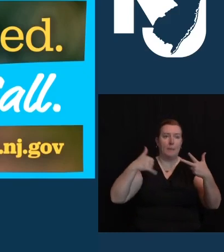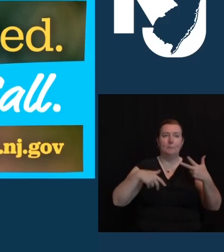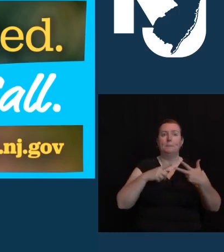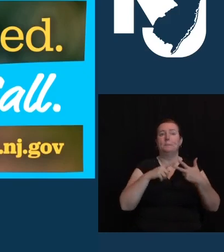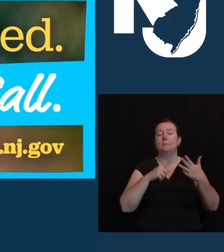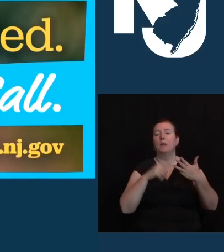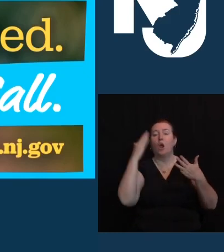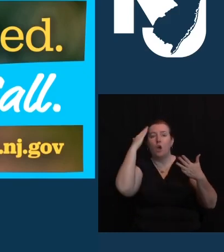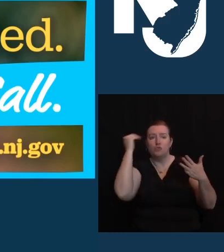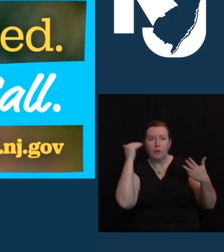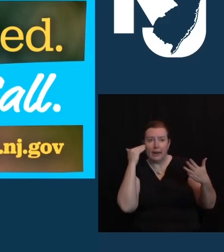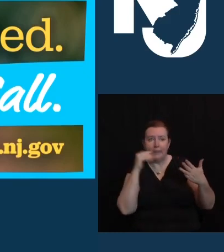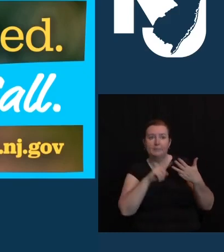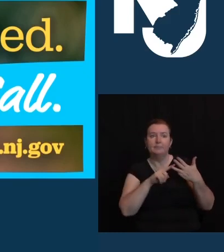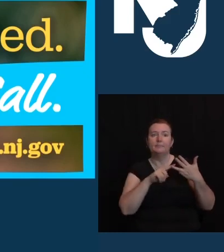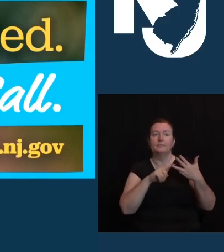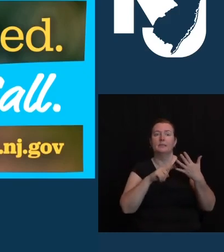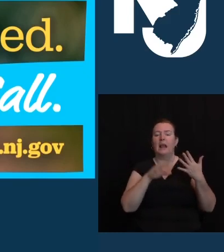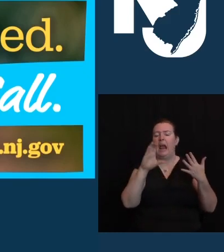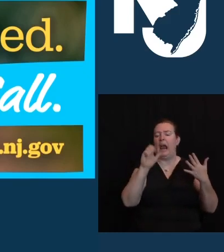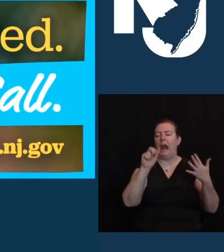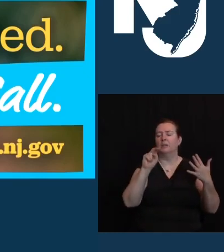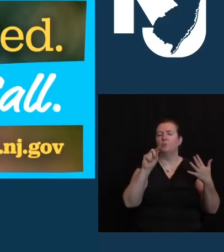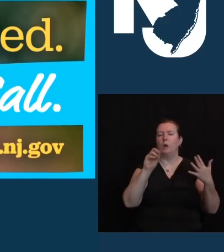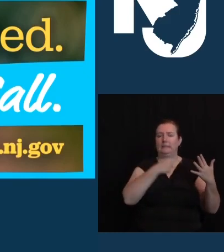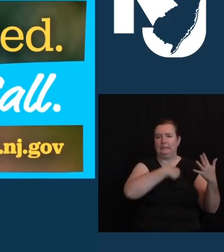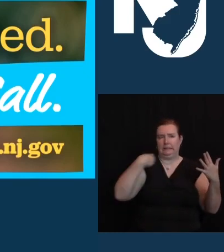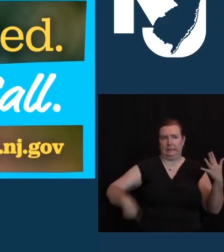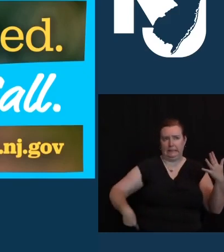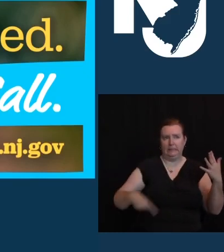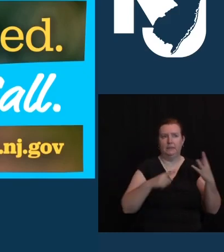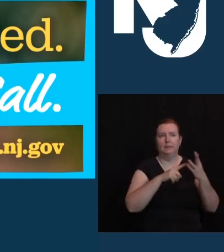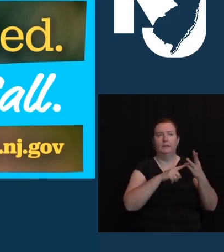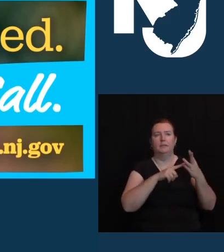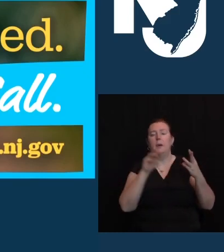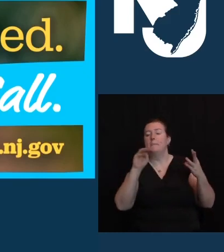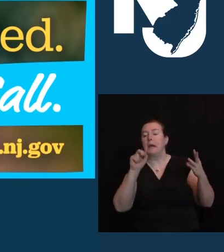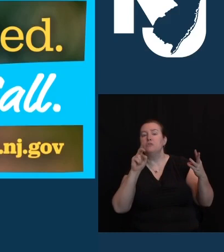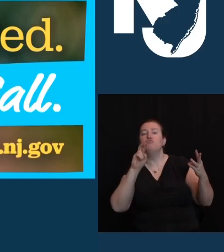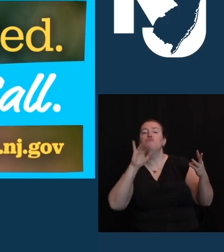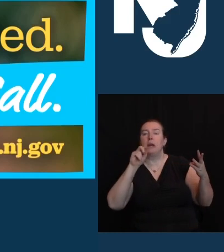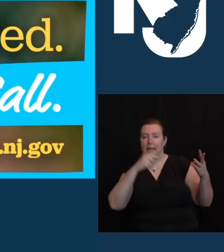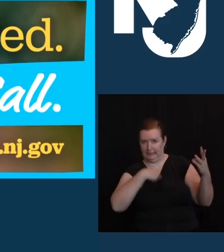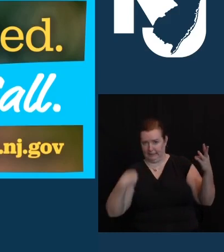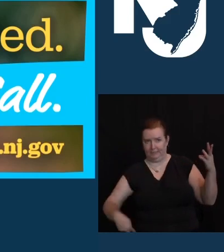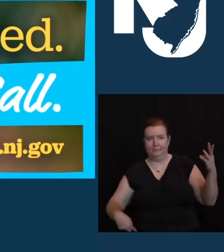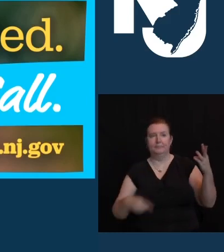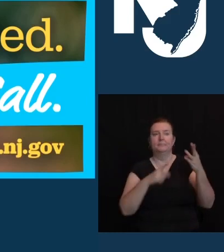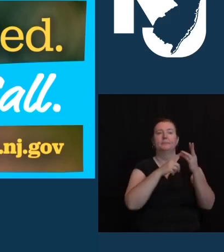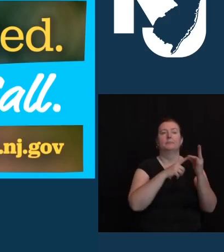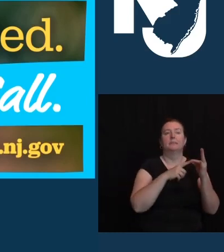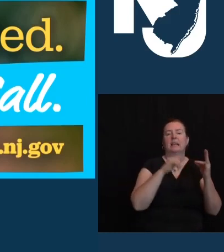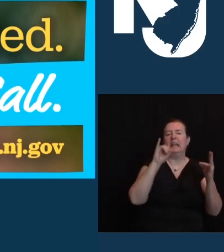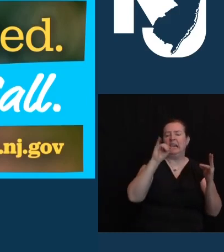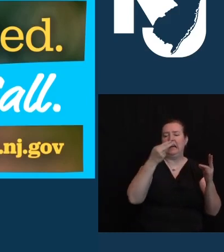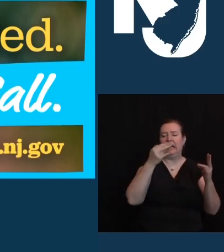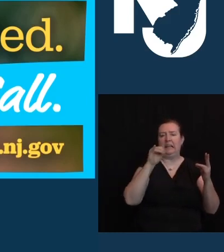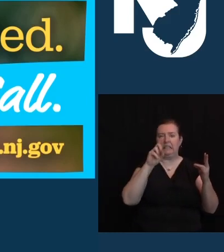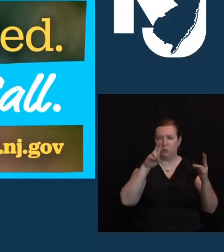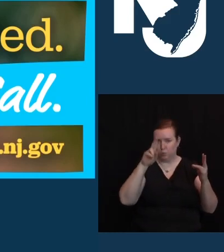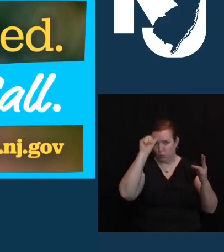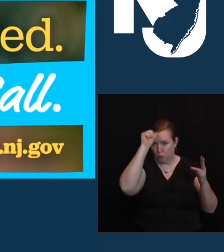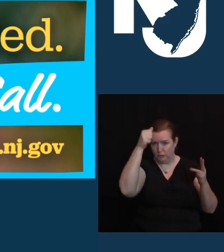and Hindi. In addition, Facebook ads will be translated into 15 languages based